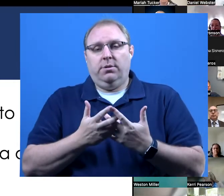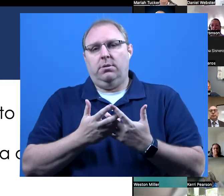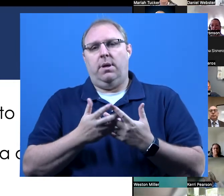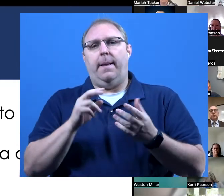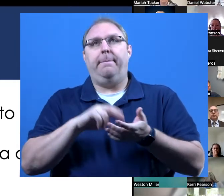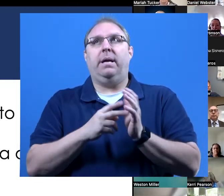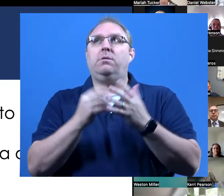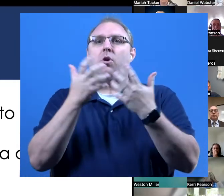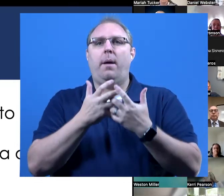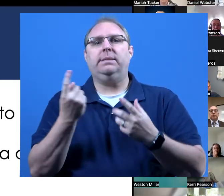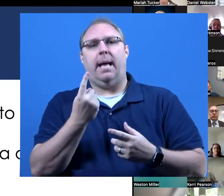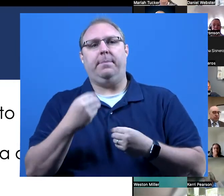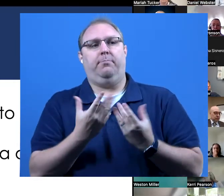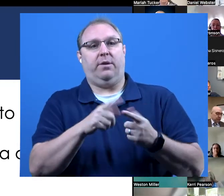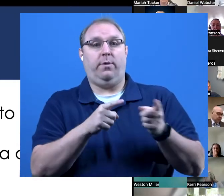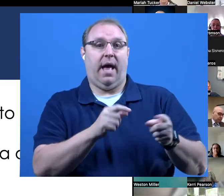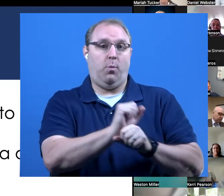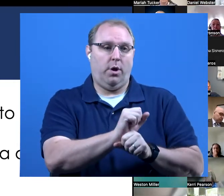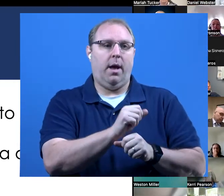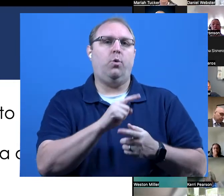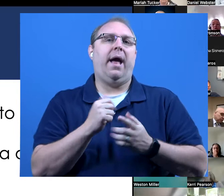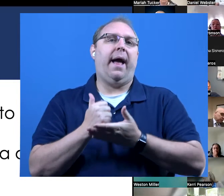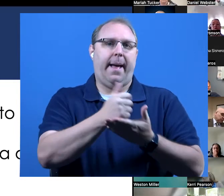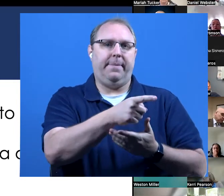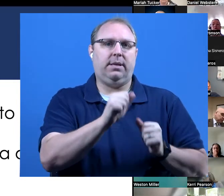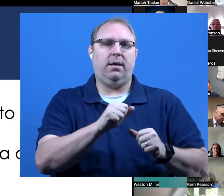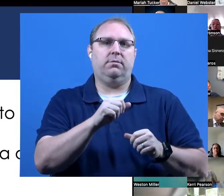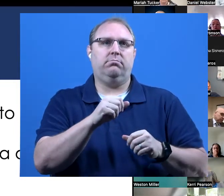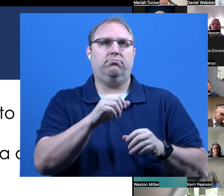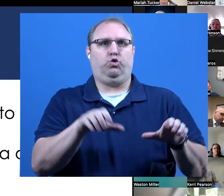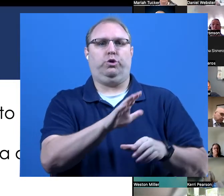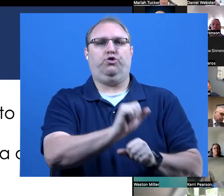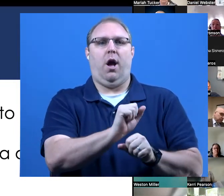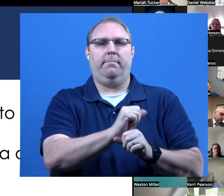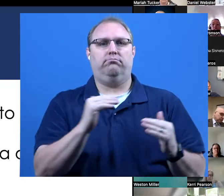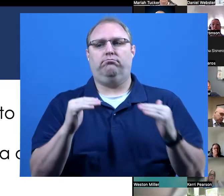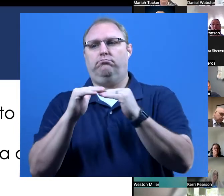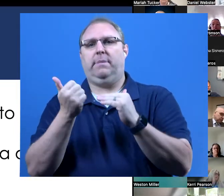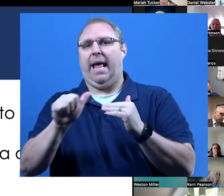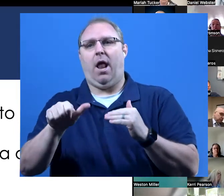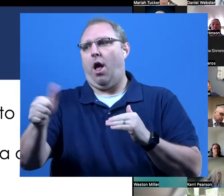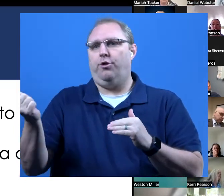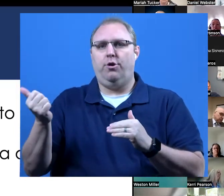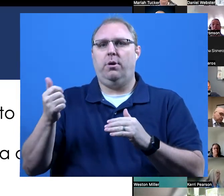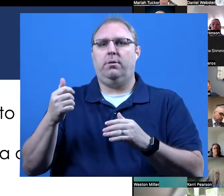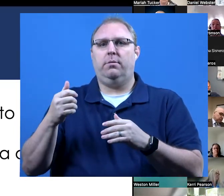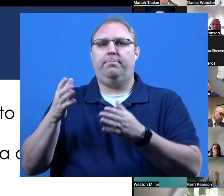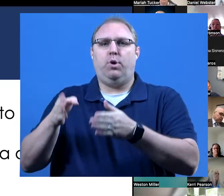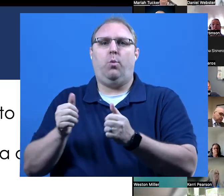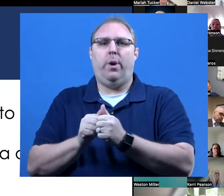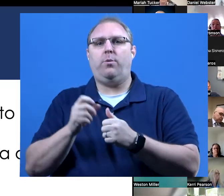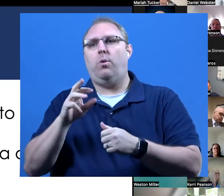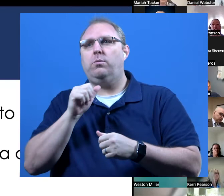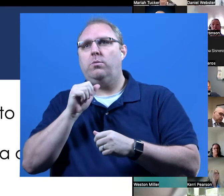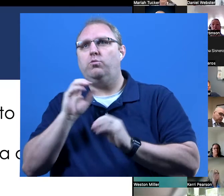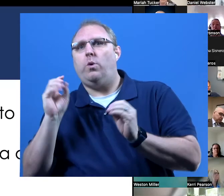as any person with or without a disability. So we're not going to change the job, we're going to change the process or the